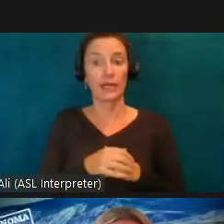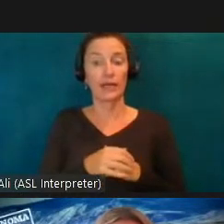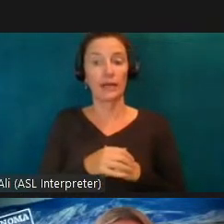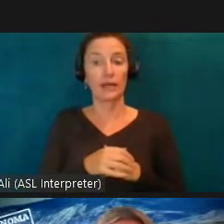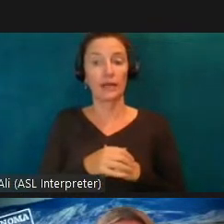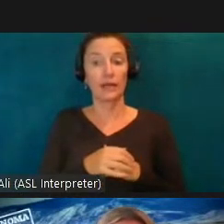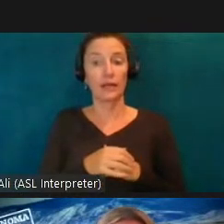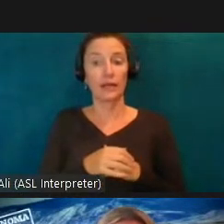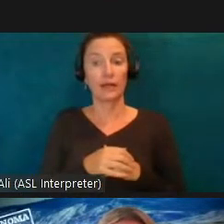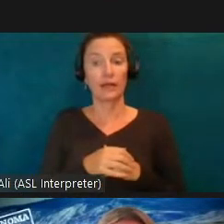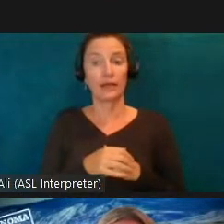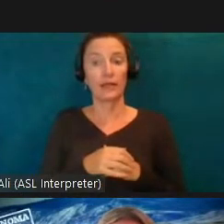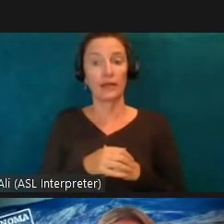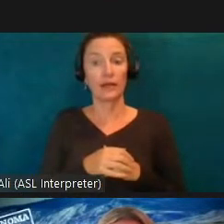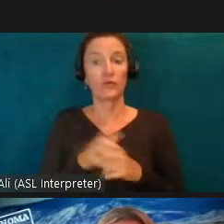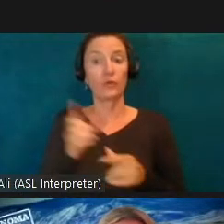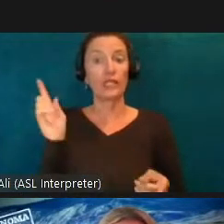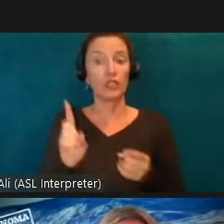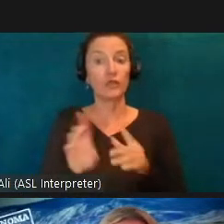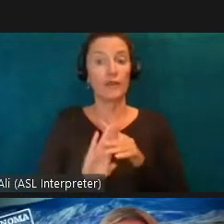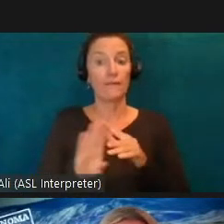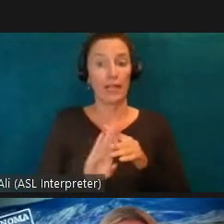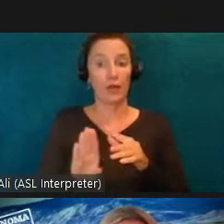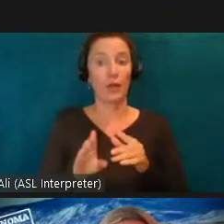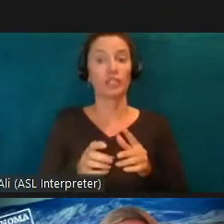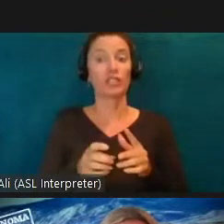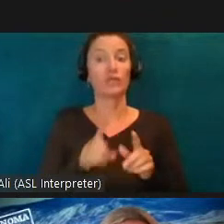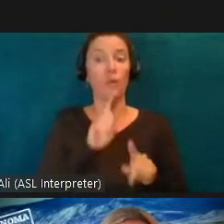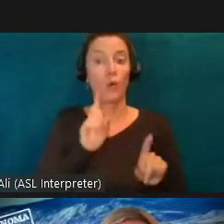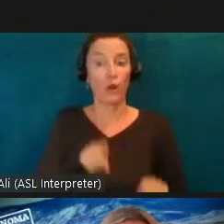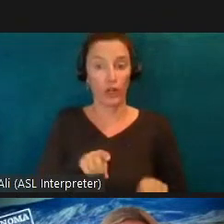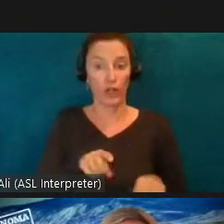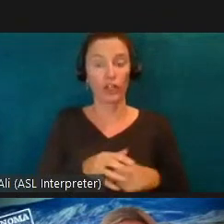or downgraded and lifted some evacuation orders.